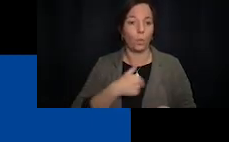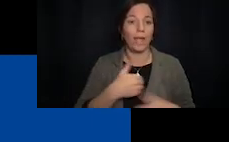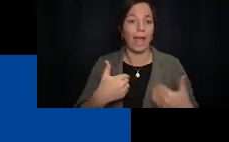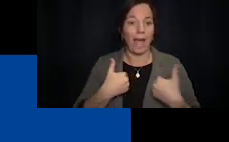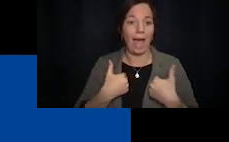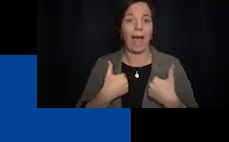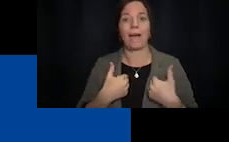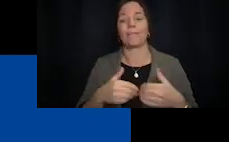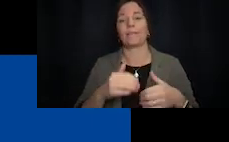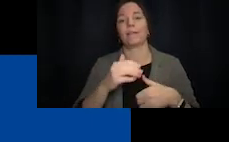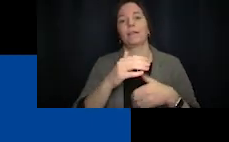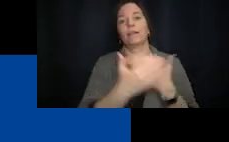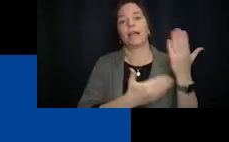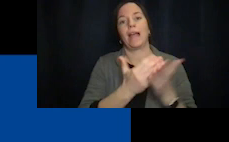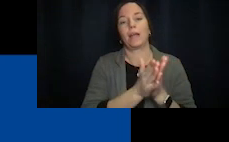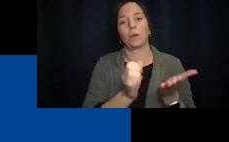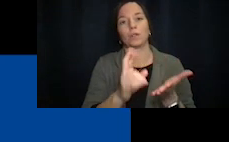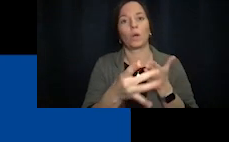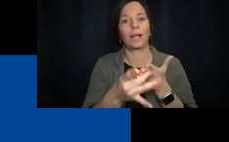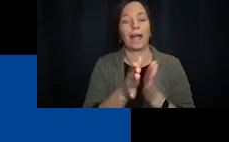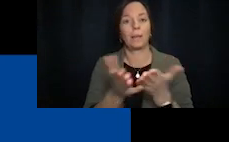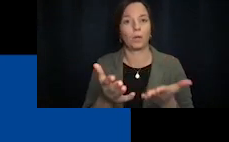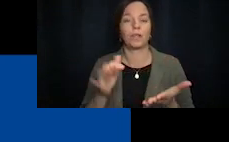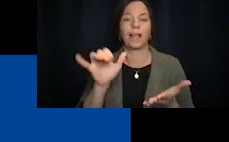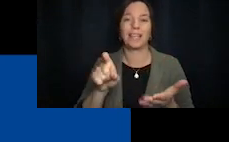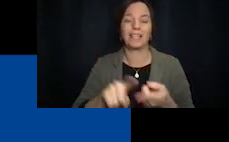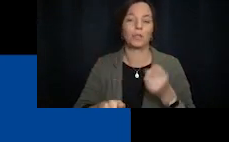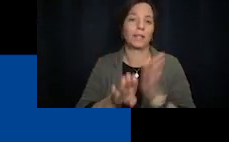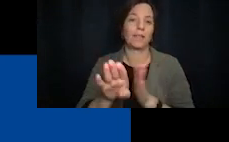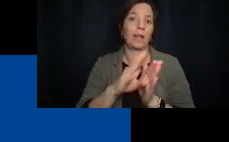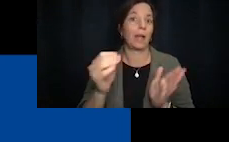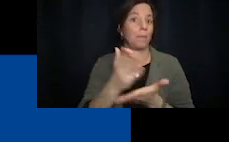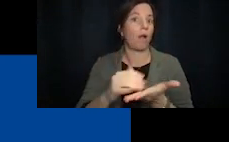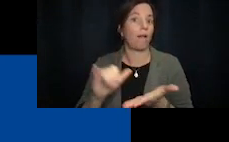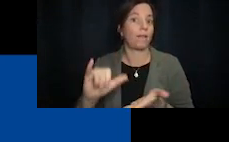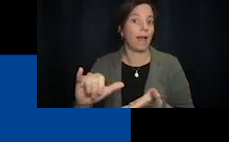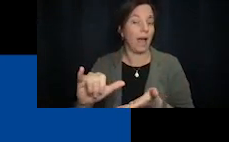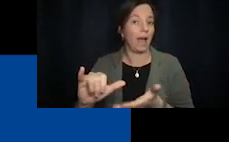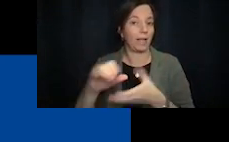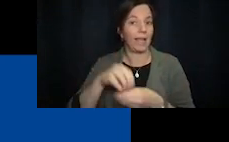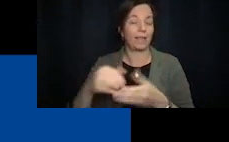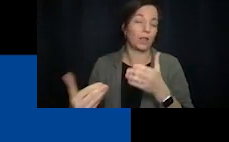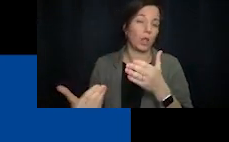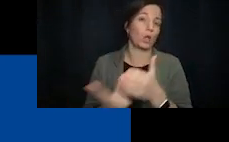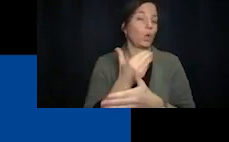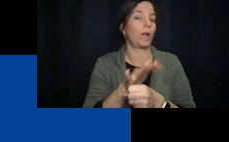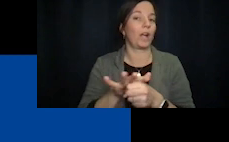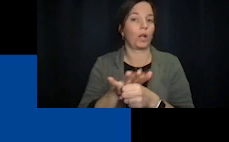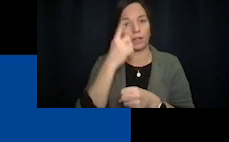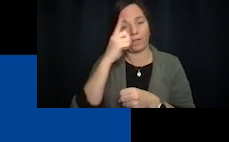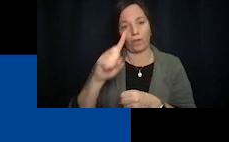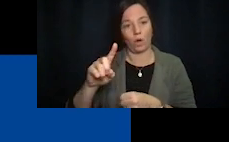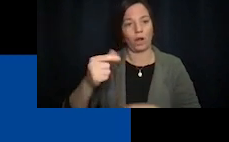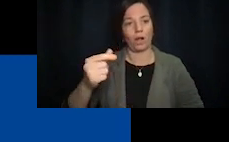have handbooks or guiding notes, and so that will need to be developed, and part of that will be in the new areas for